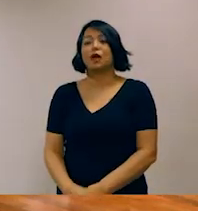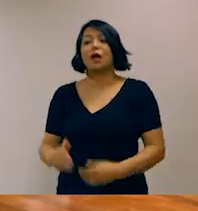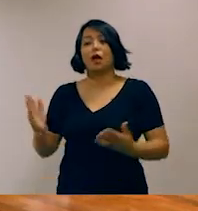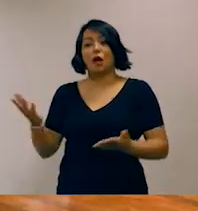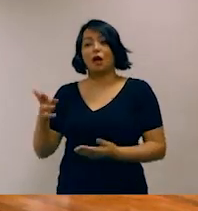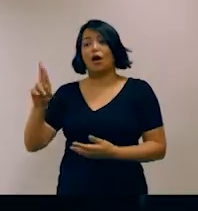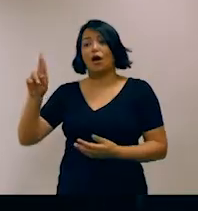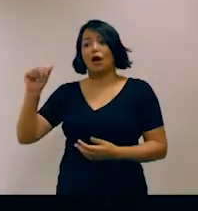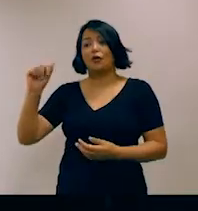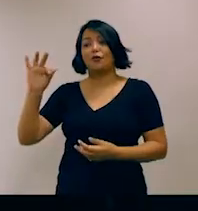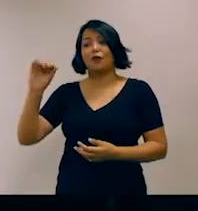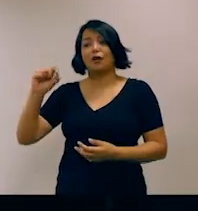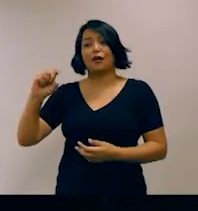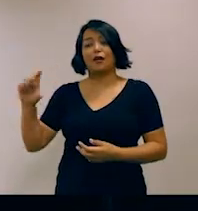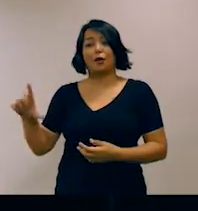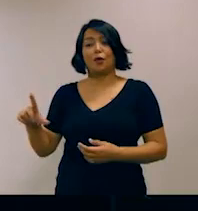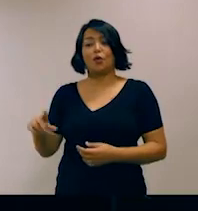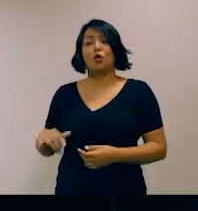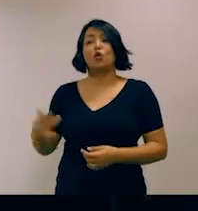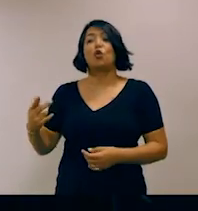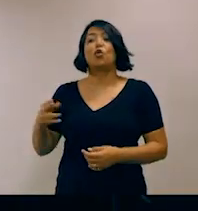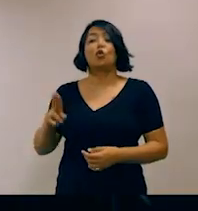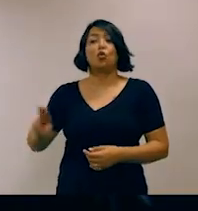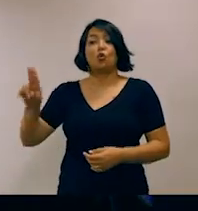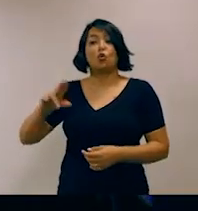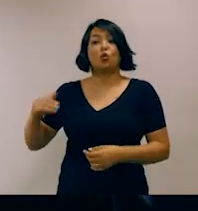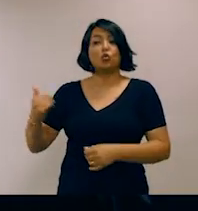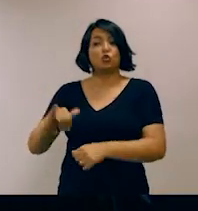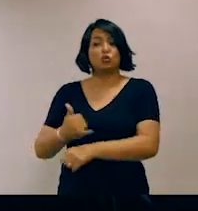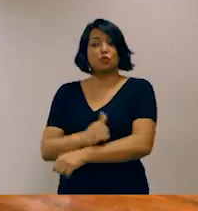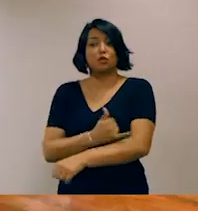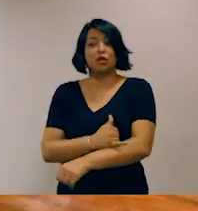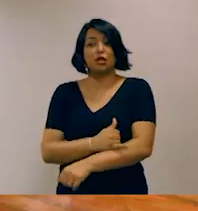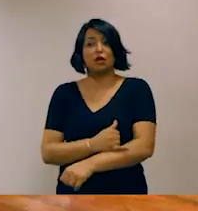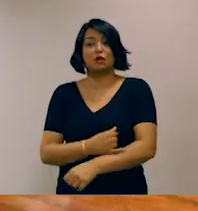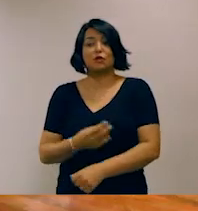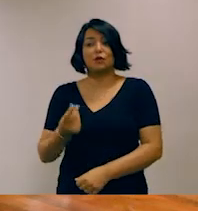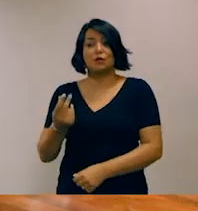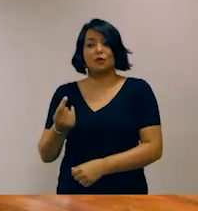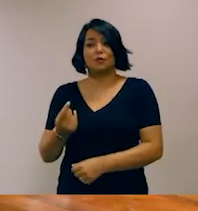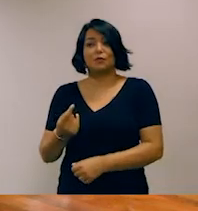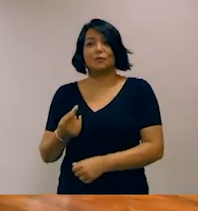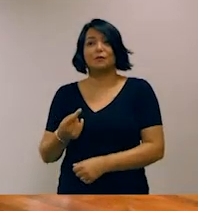Thank you. To Rafael from Ancini, the use of